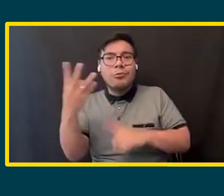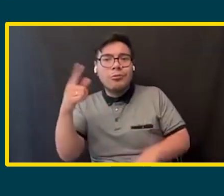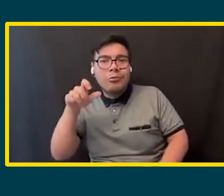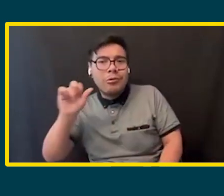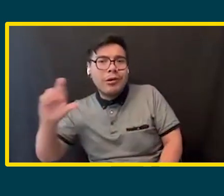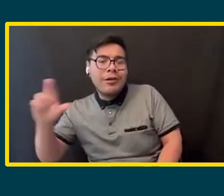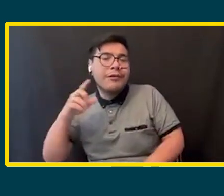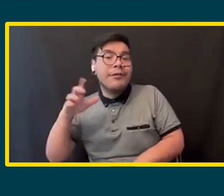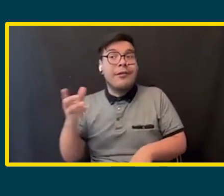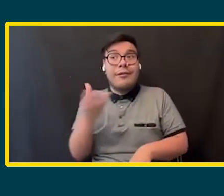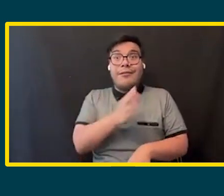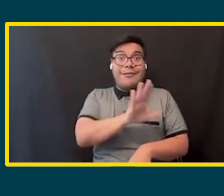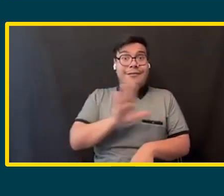changed.